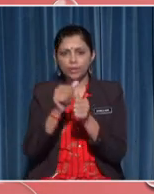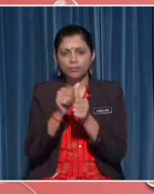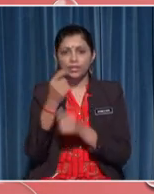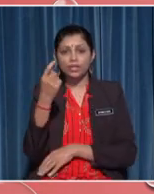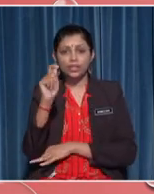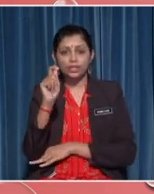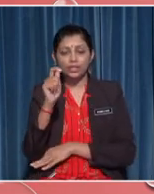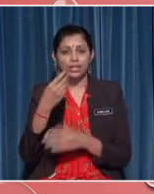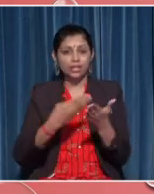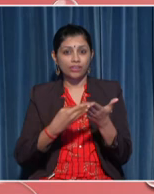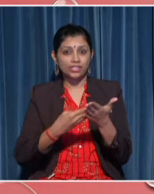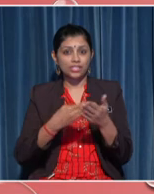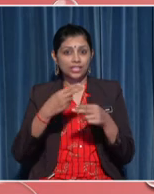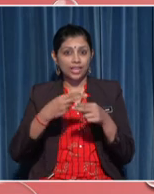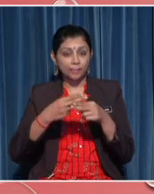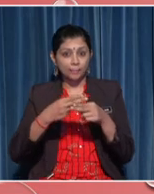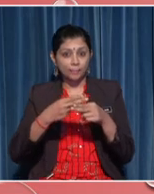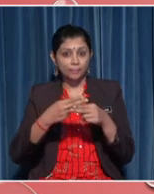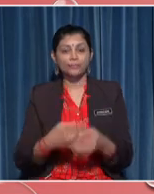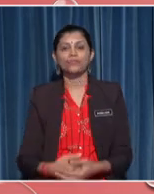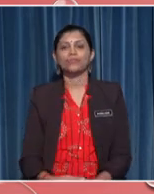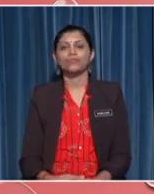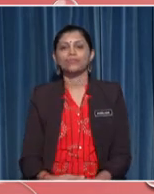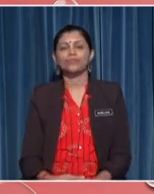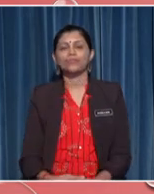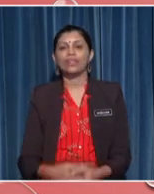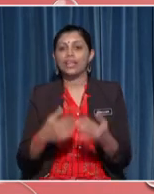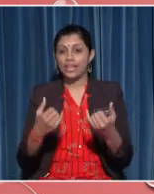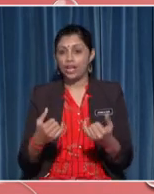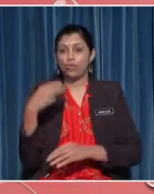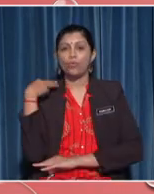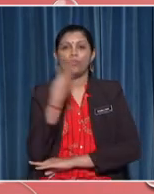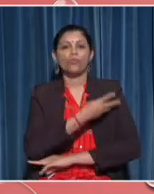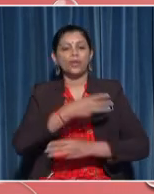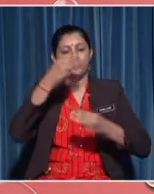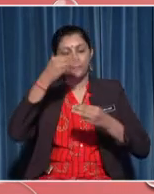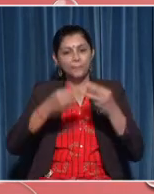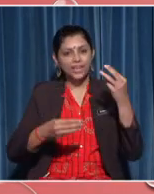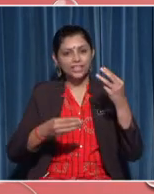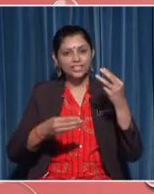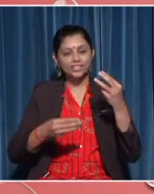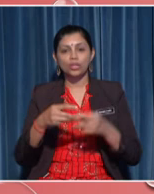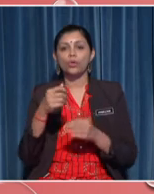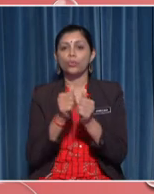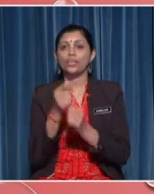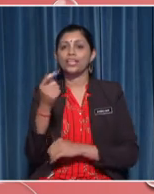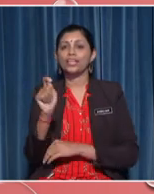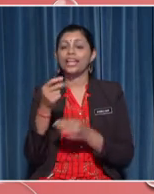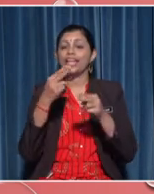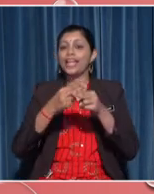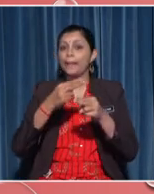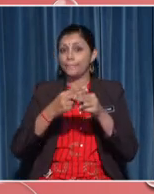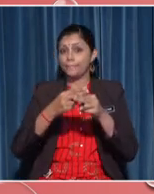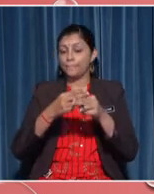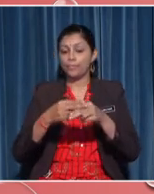currencies? Let's recognize and match the money with their currencies. Are